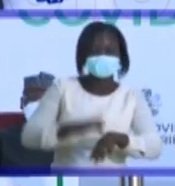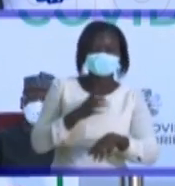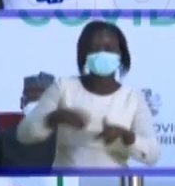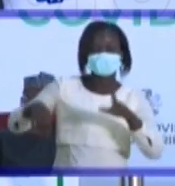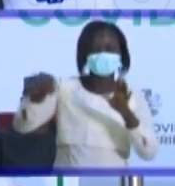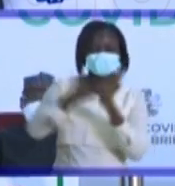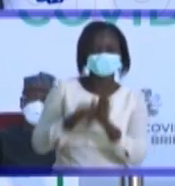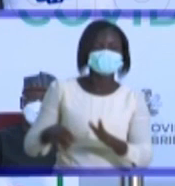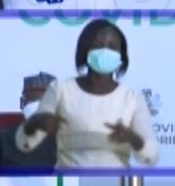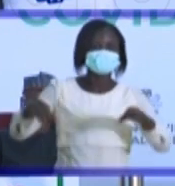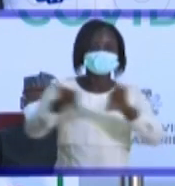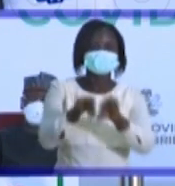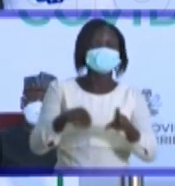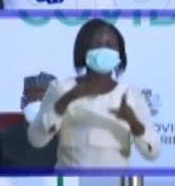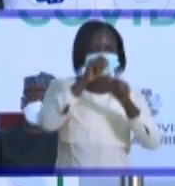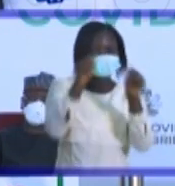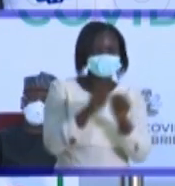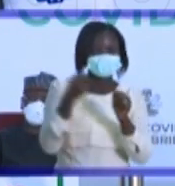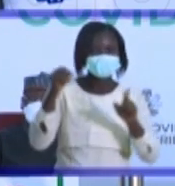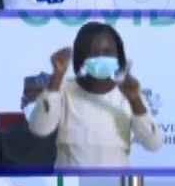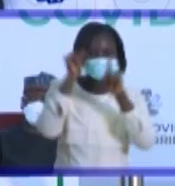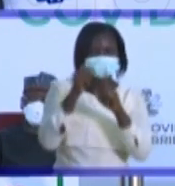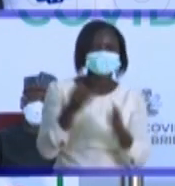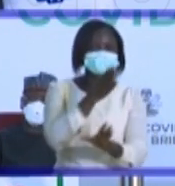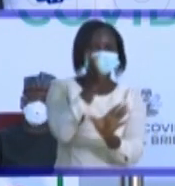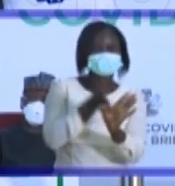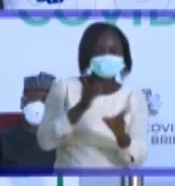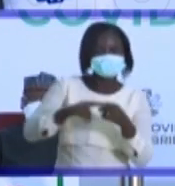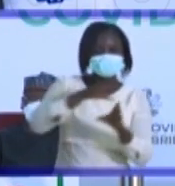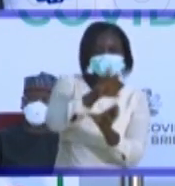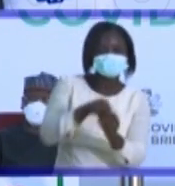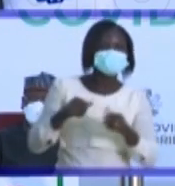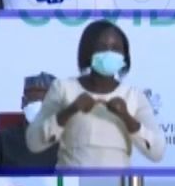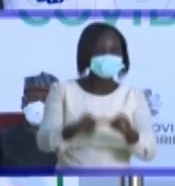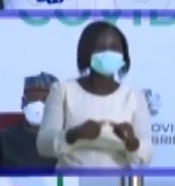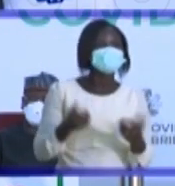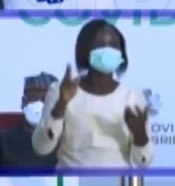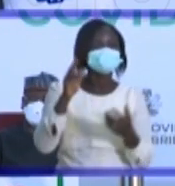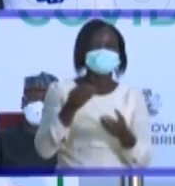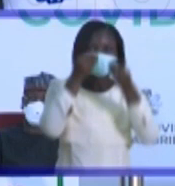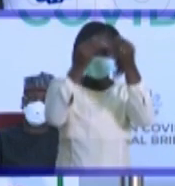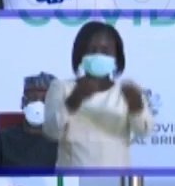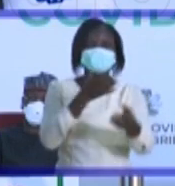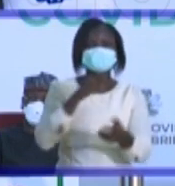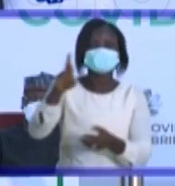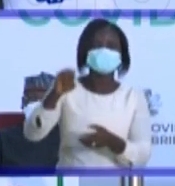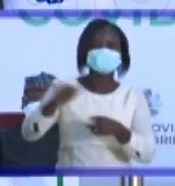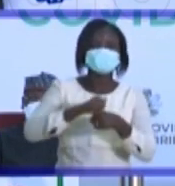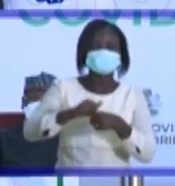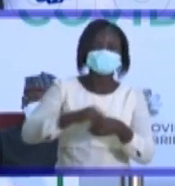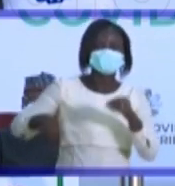critical areas for targeted intervention to include continuous updates and retraining. More